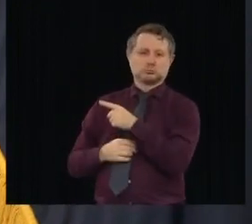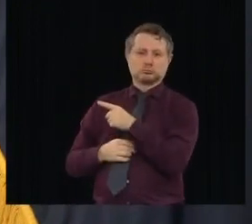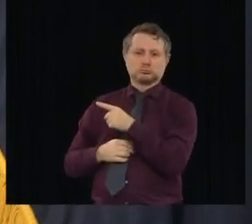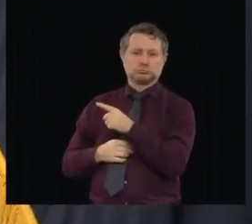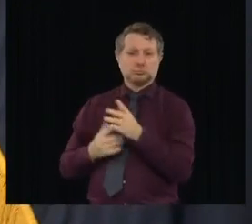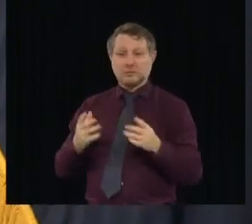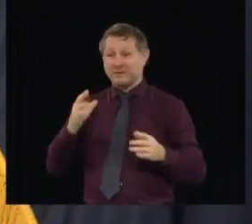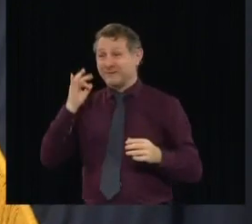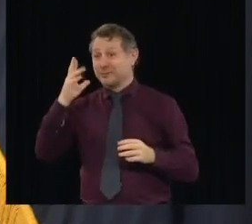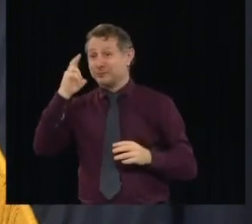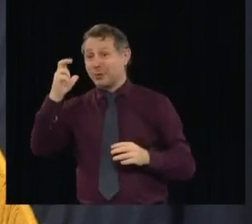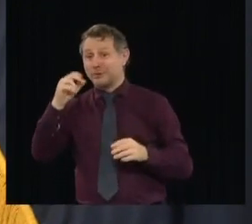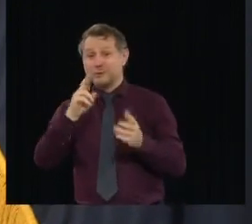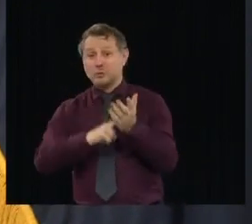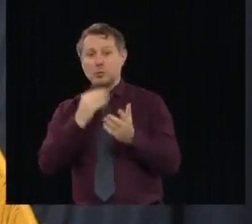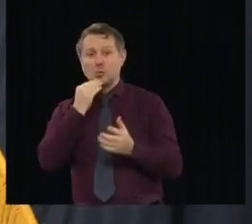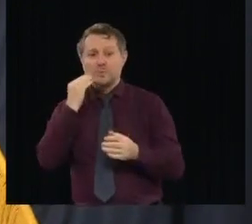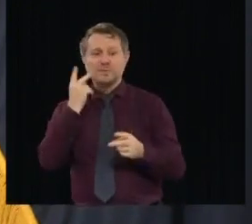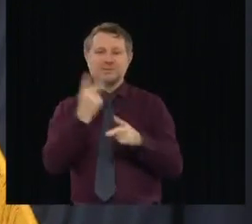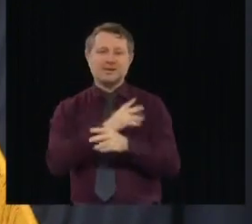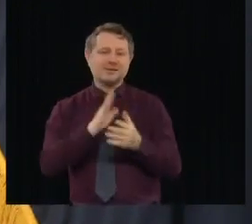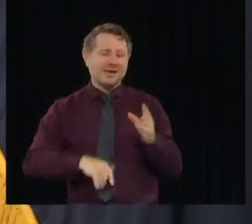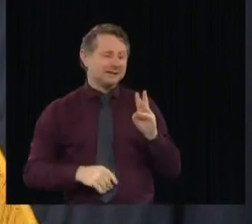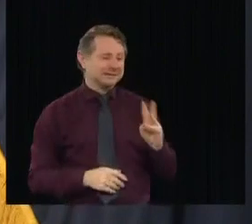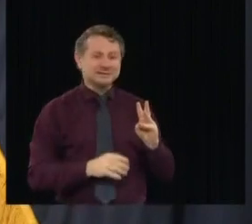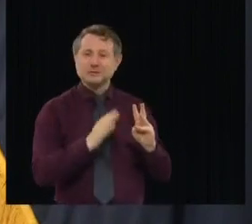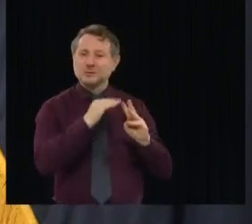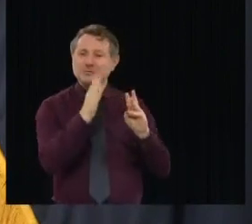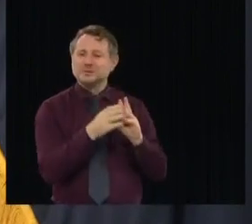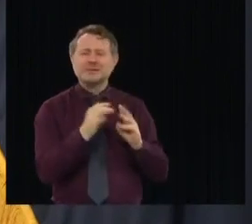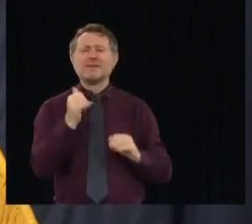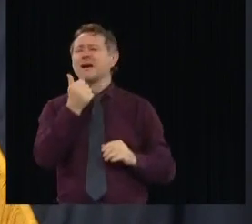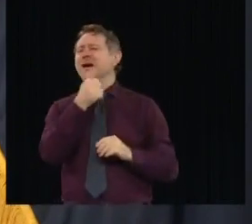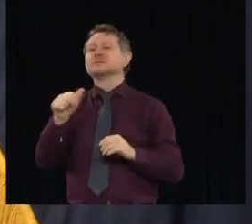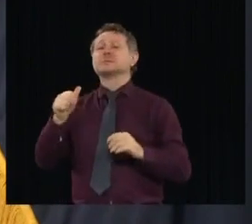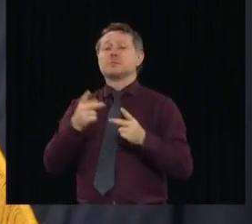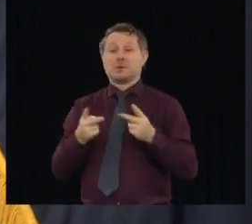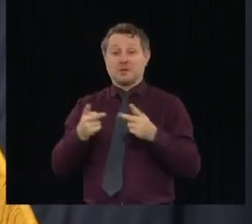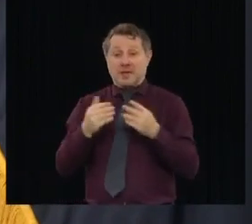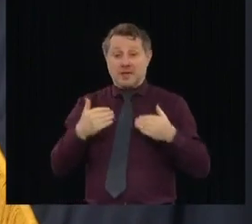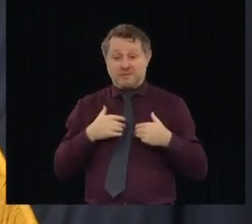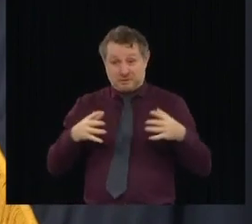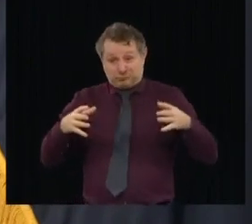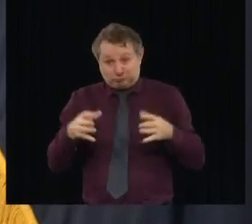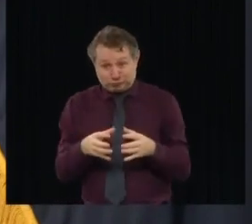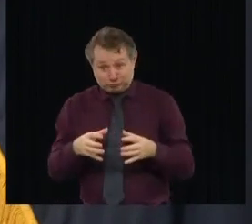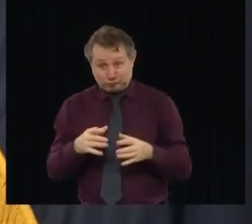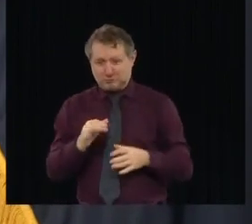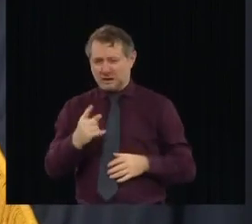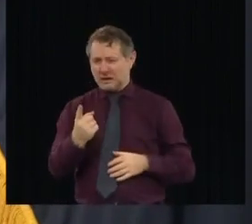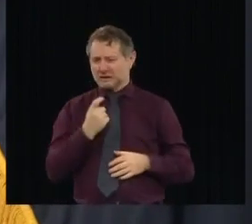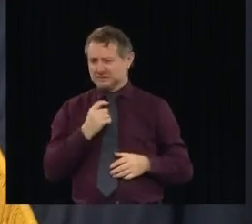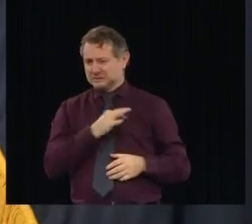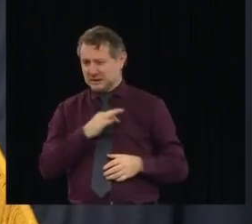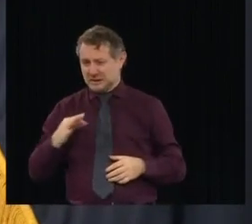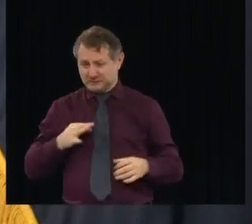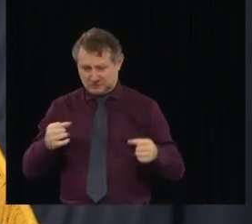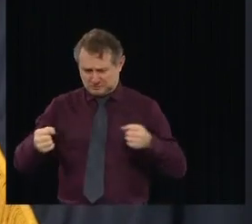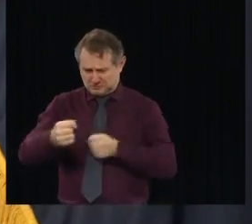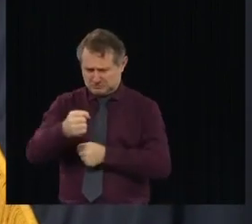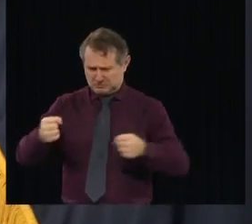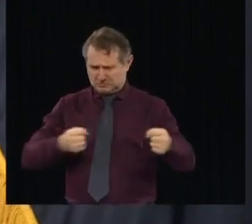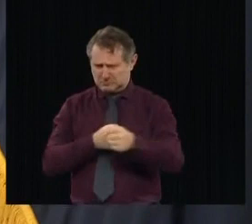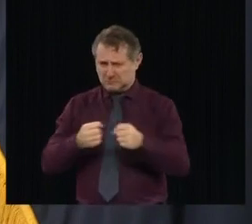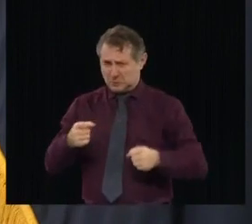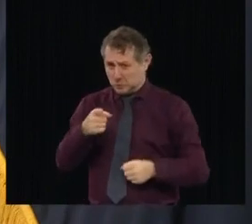gathering. On the moving of staff, I don't know if that's right or wrong